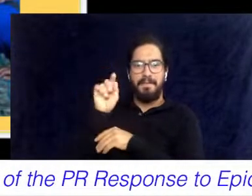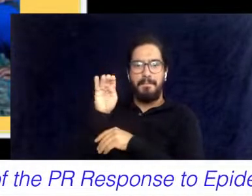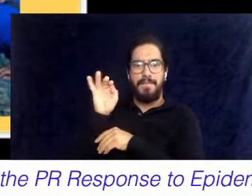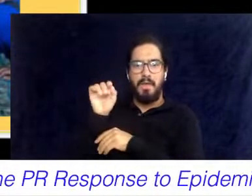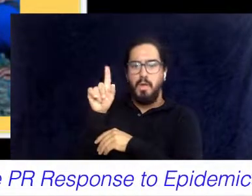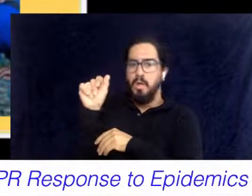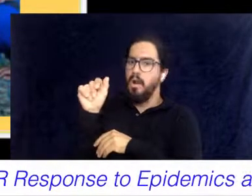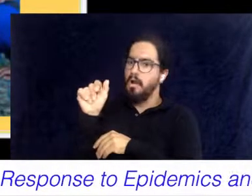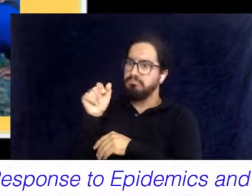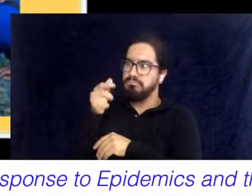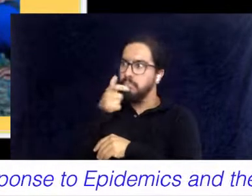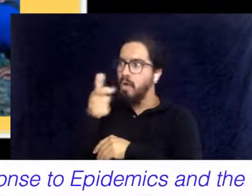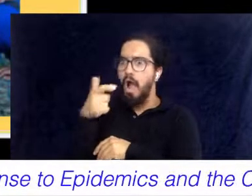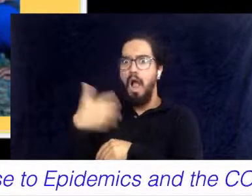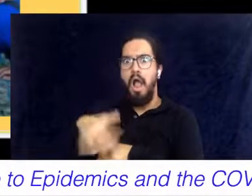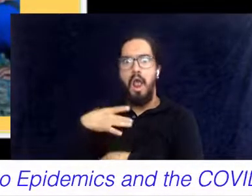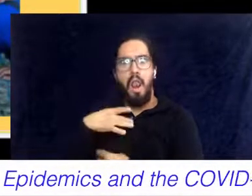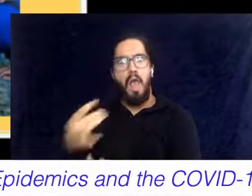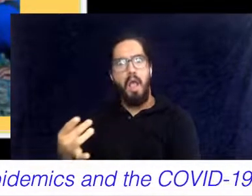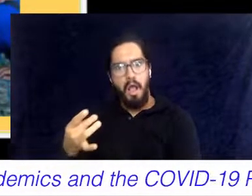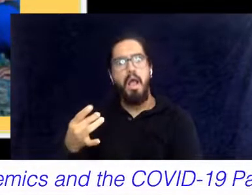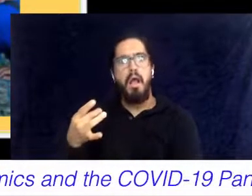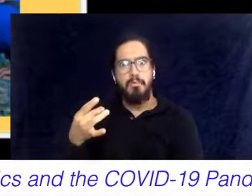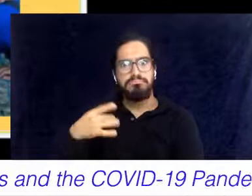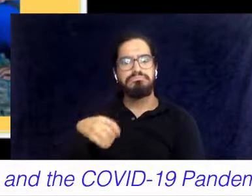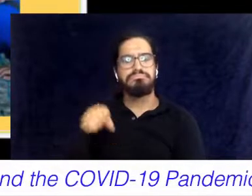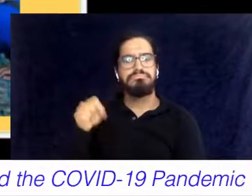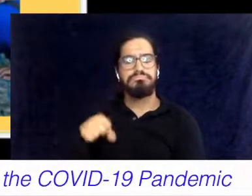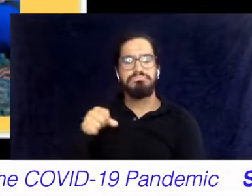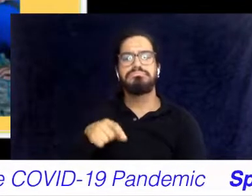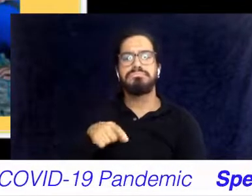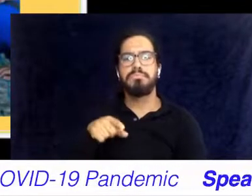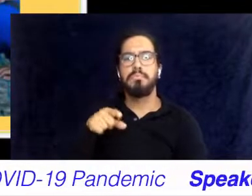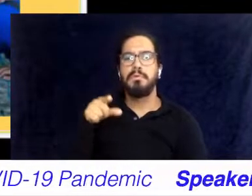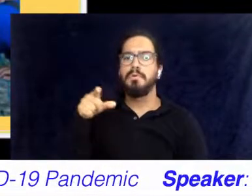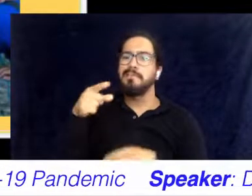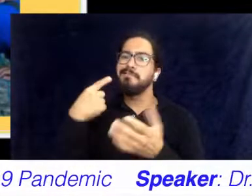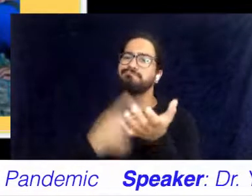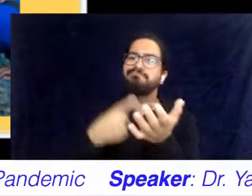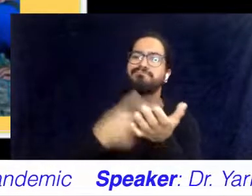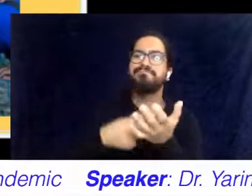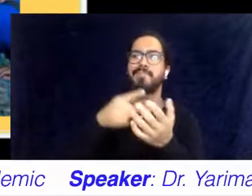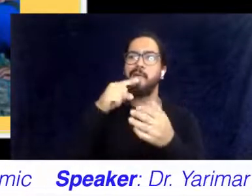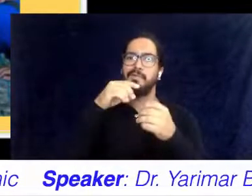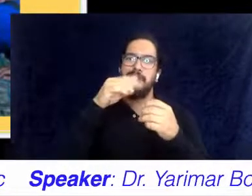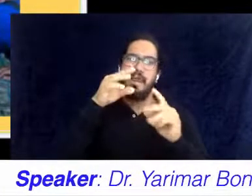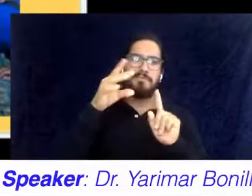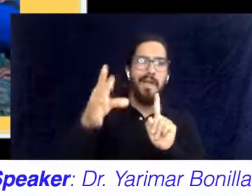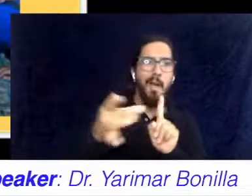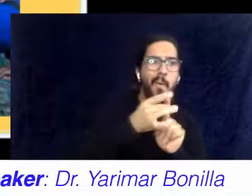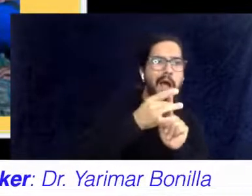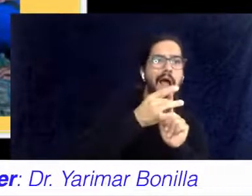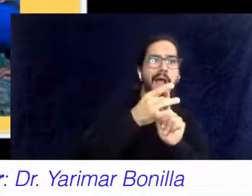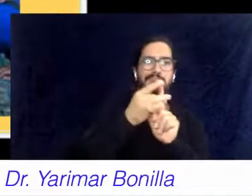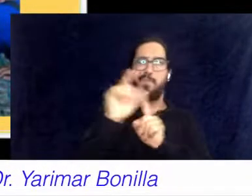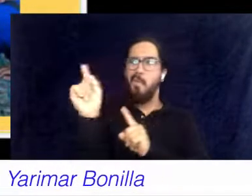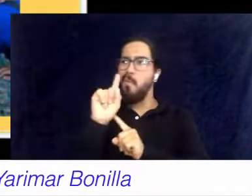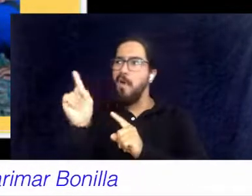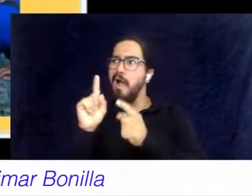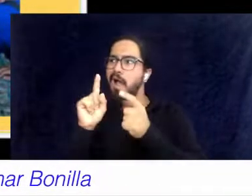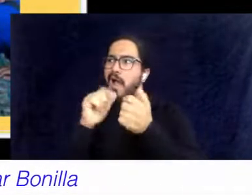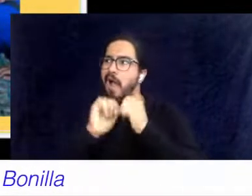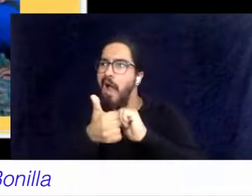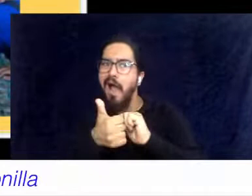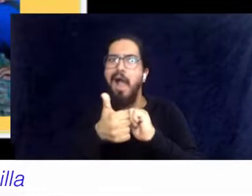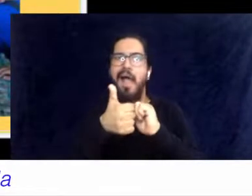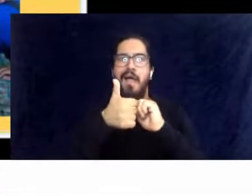see, where are people getting exposed, what are the risky behavior that they're engaging in,